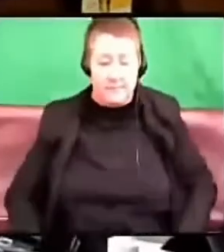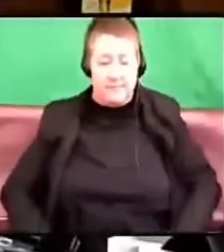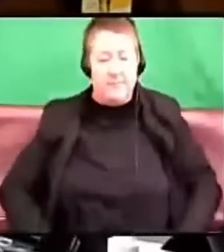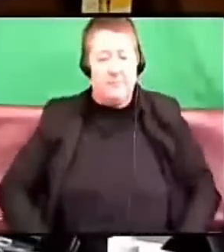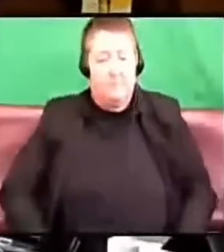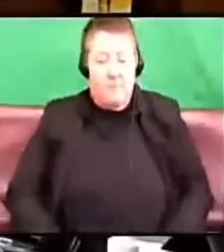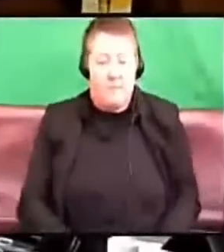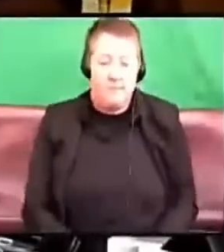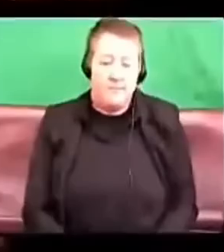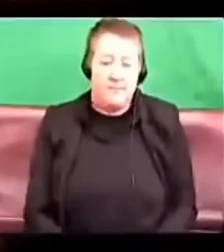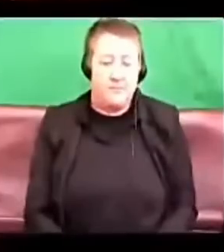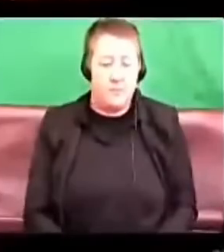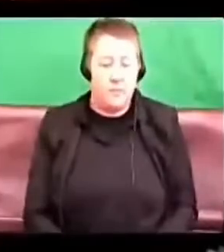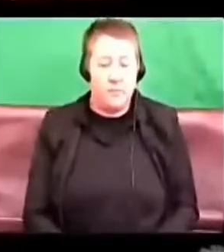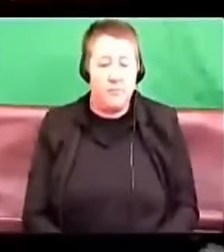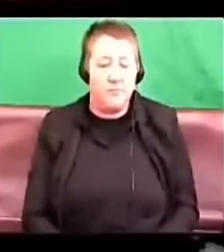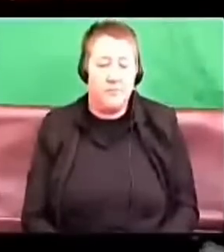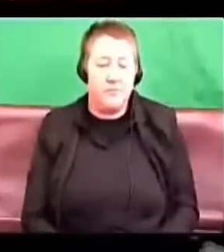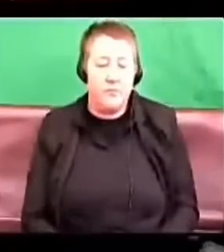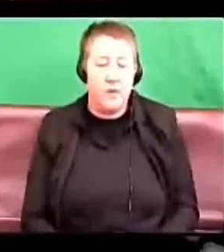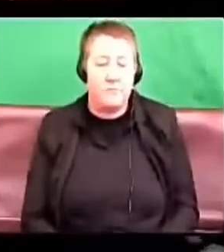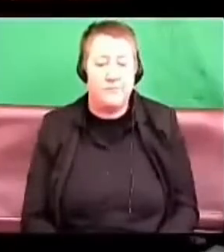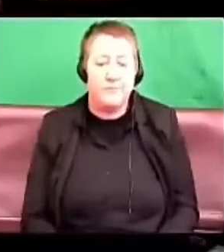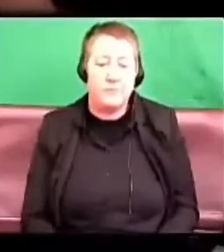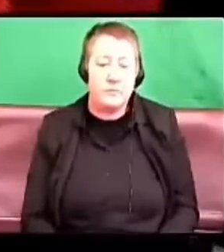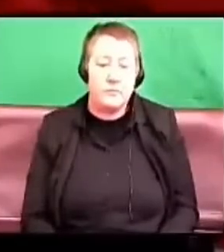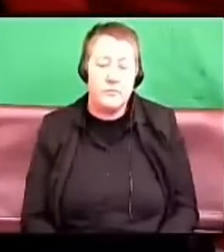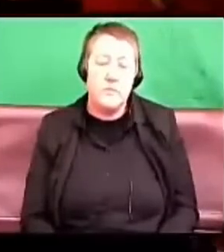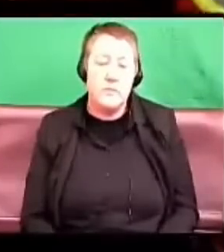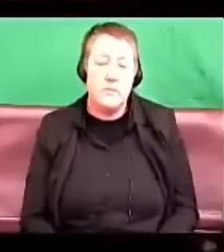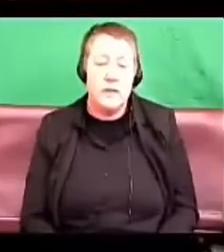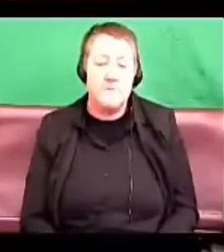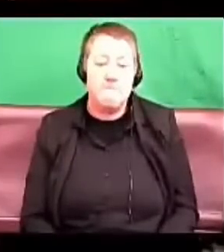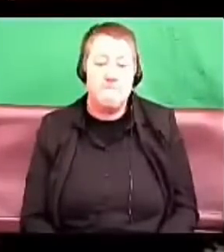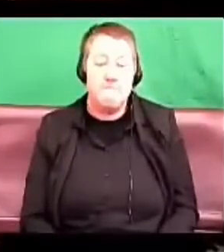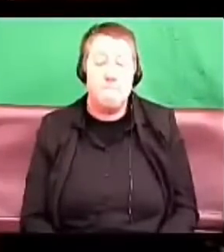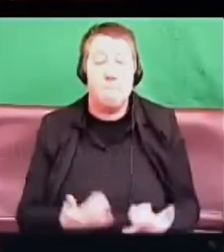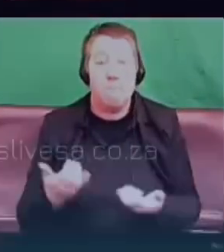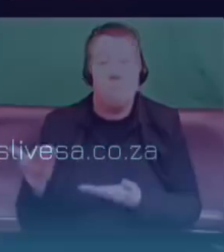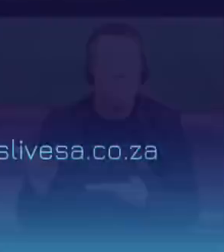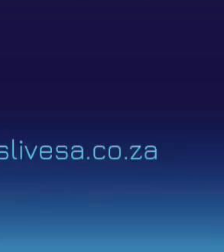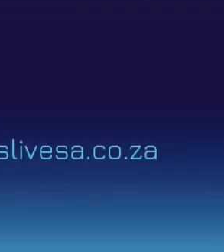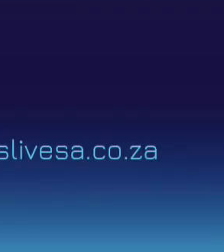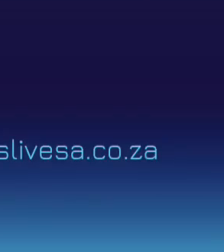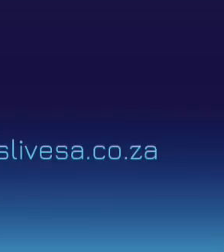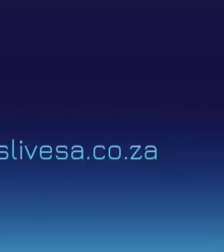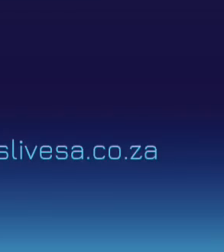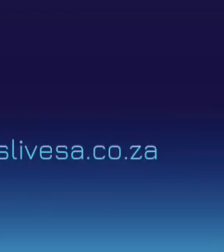I will now invite the IFP